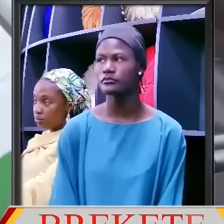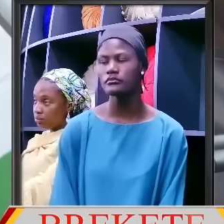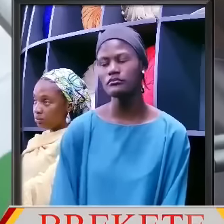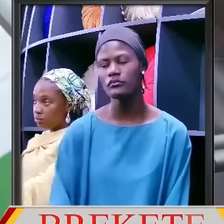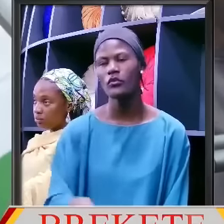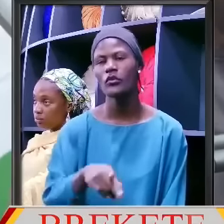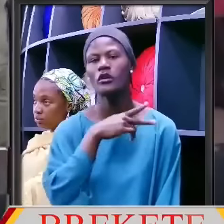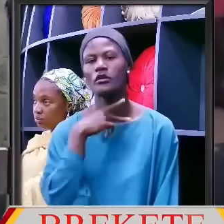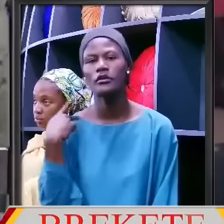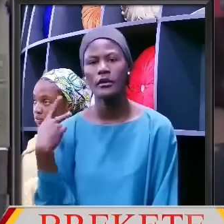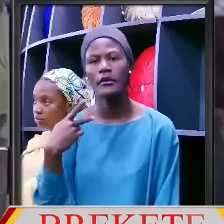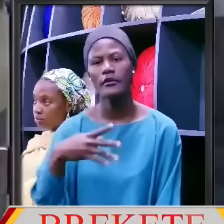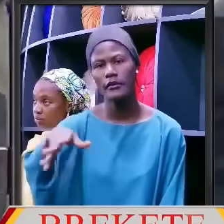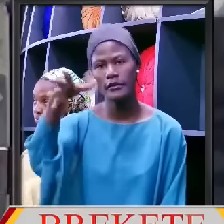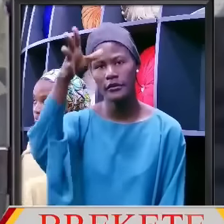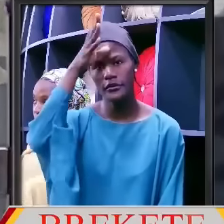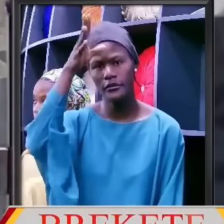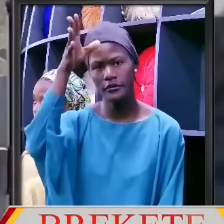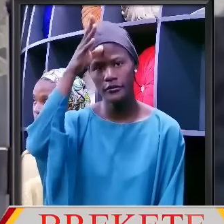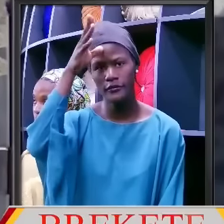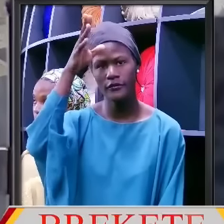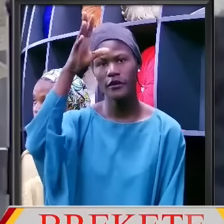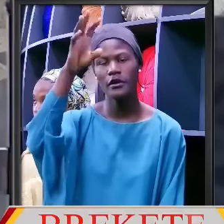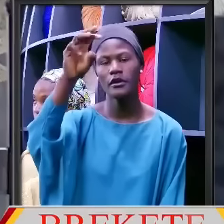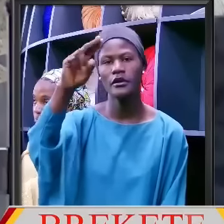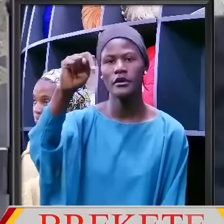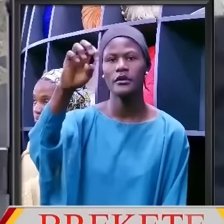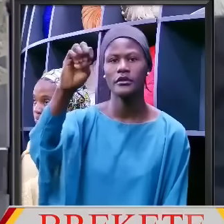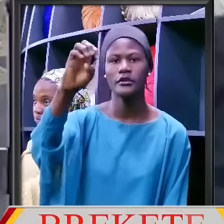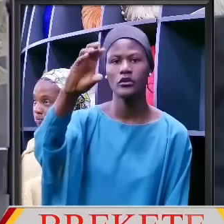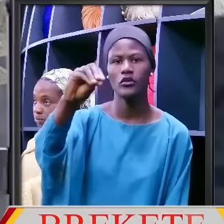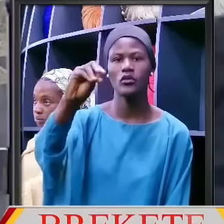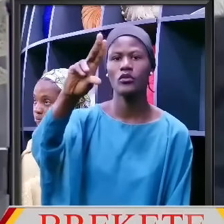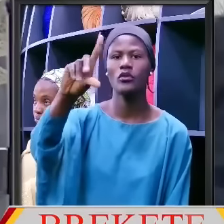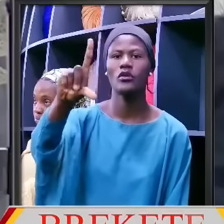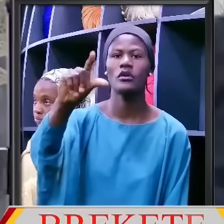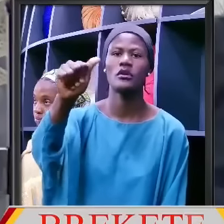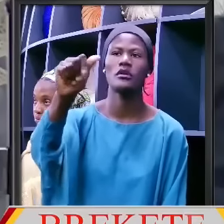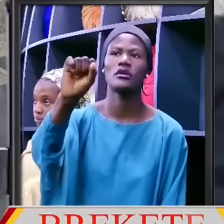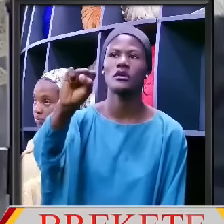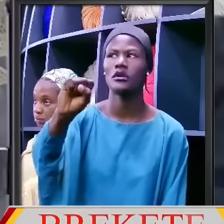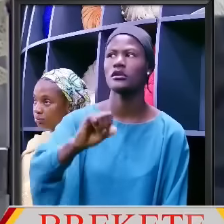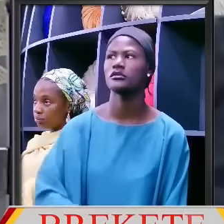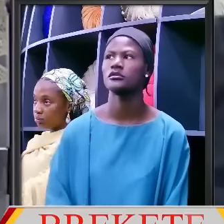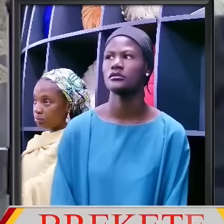again. Reverend Father Nicholas Nwanze Peter Wachinemere Elias Ezugbo.